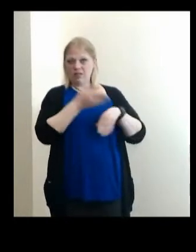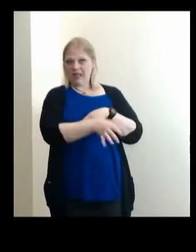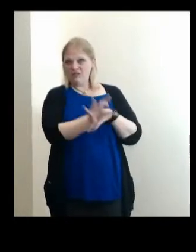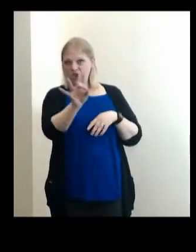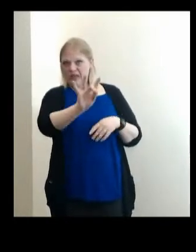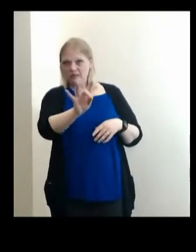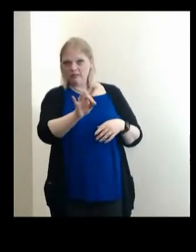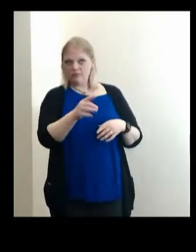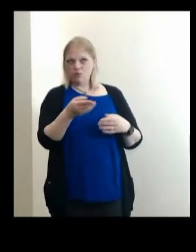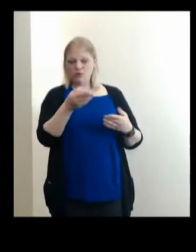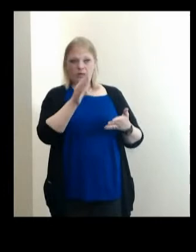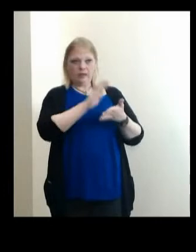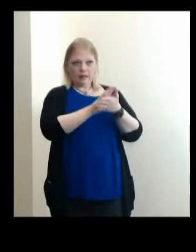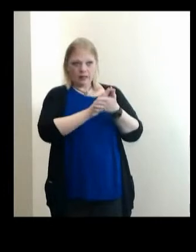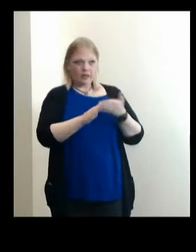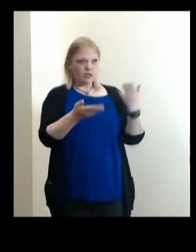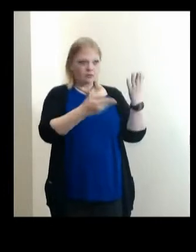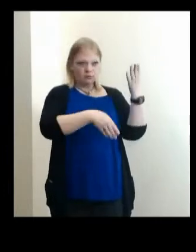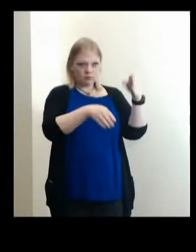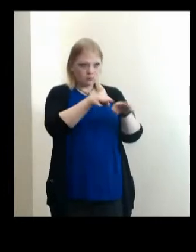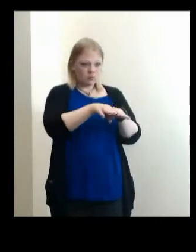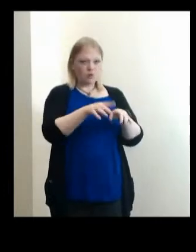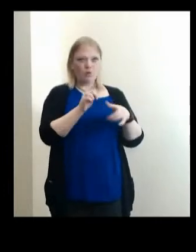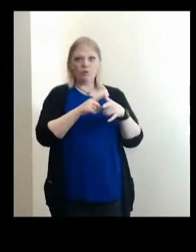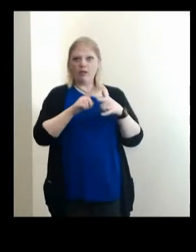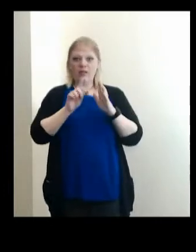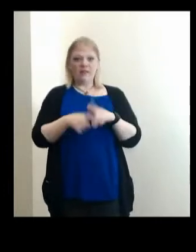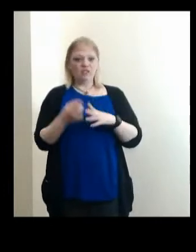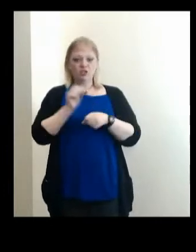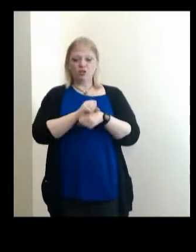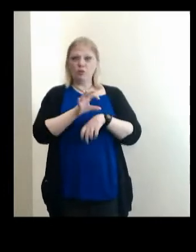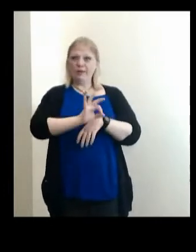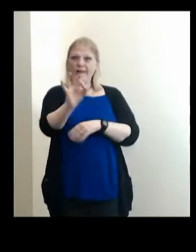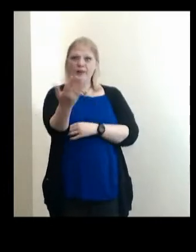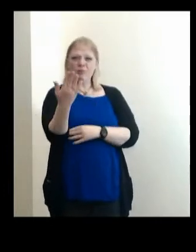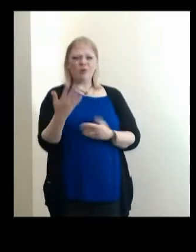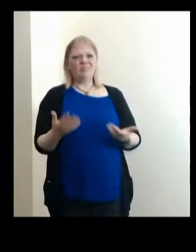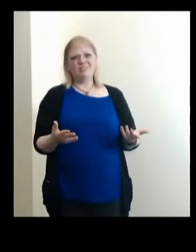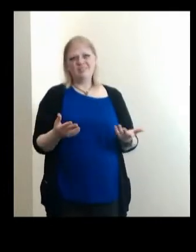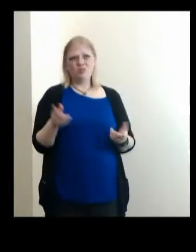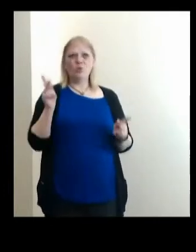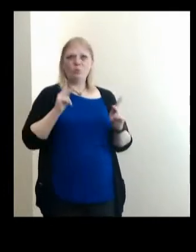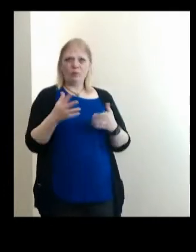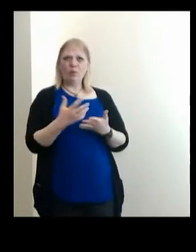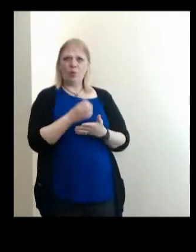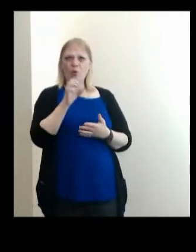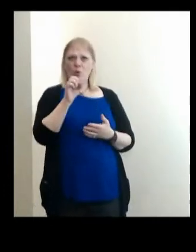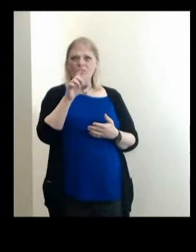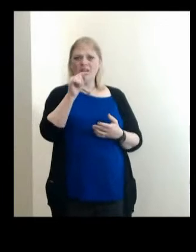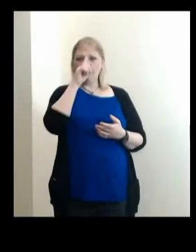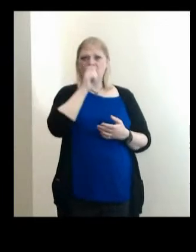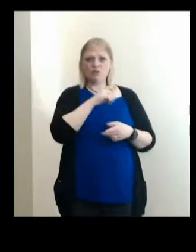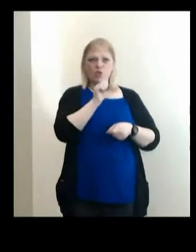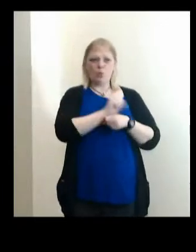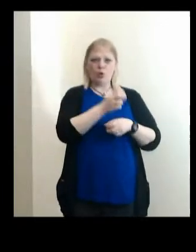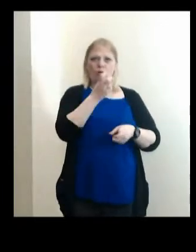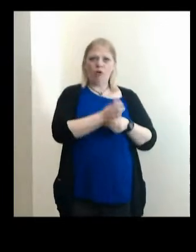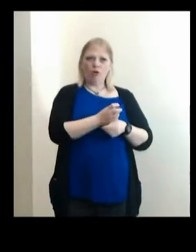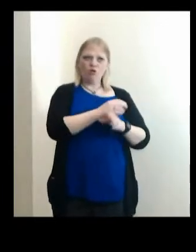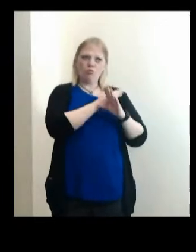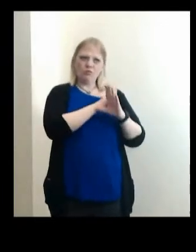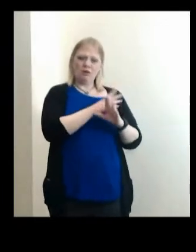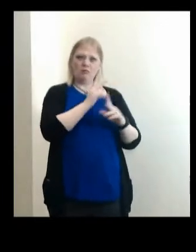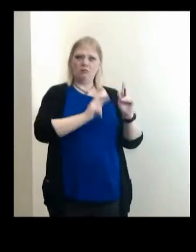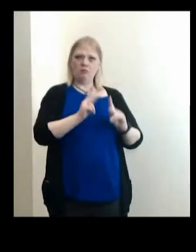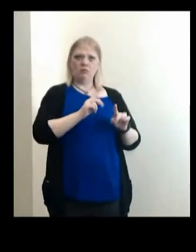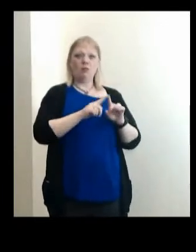so they could close up the shop, and most of those people came in around 9 o'clock in the day. So people do earn overtime because they're working hard to protect the public. But we